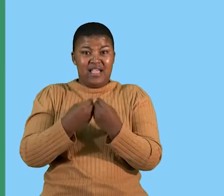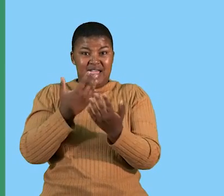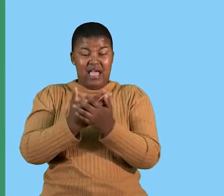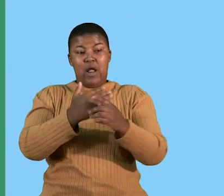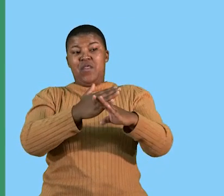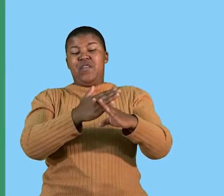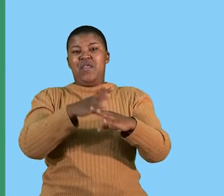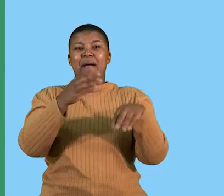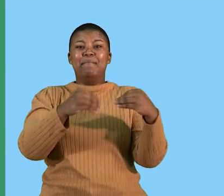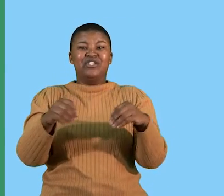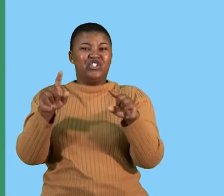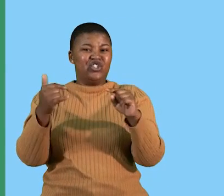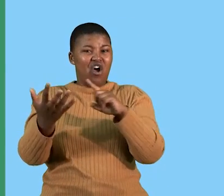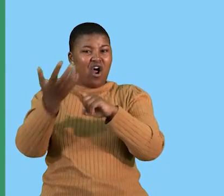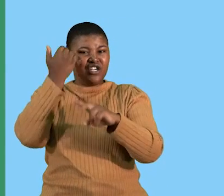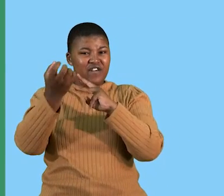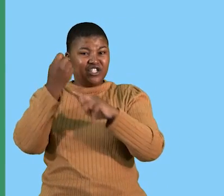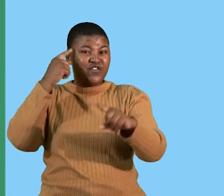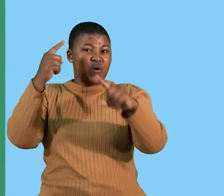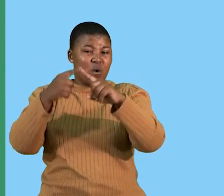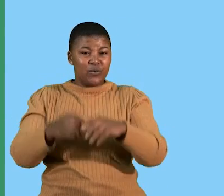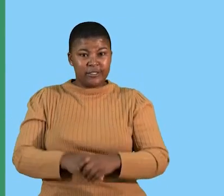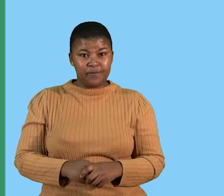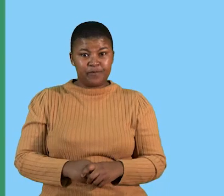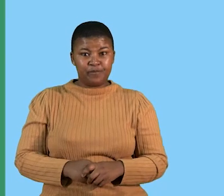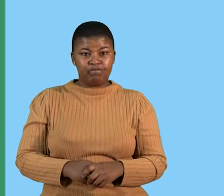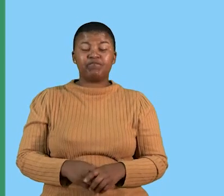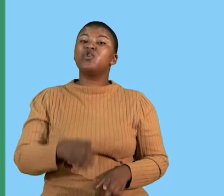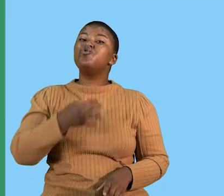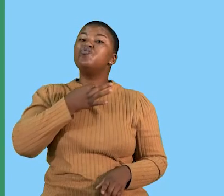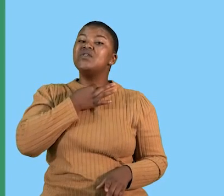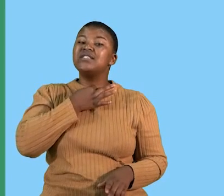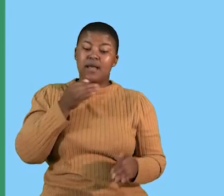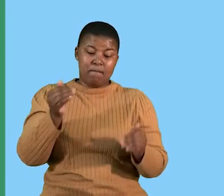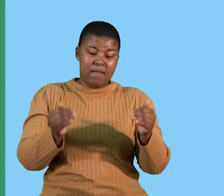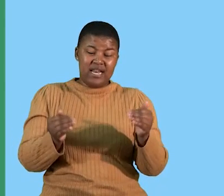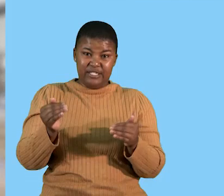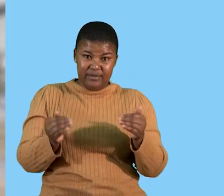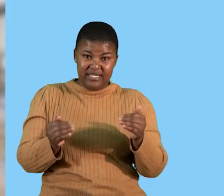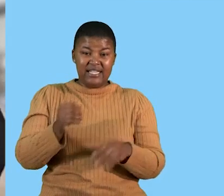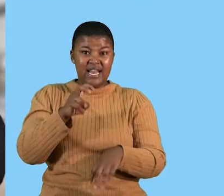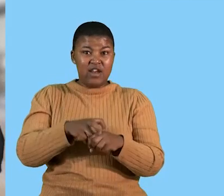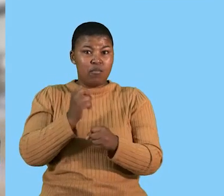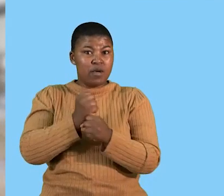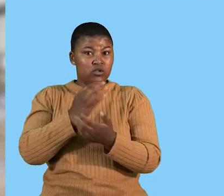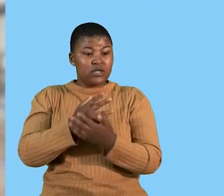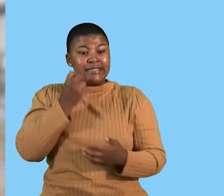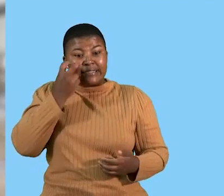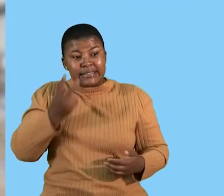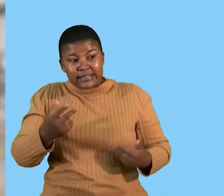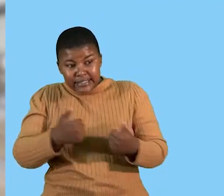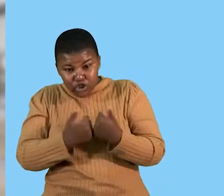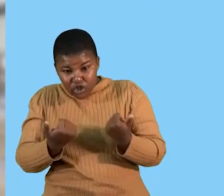can prohibit the business from reaching their goals. And as risk management, they need to see